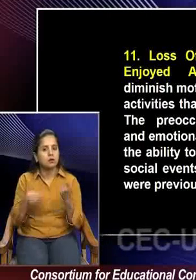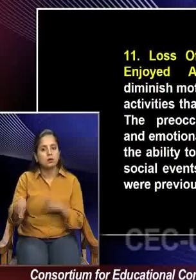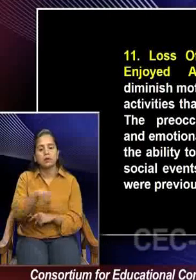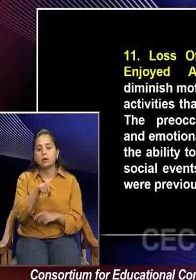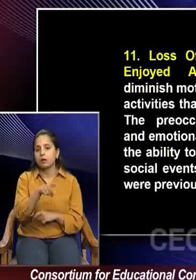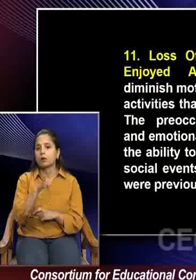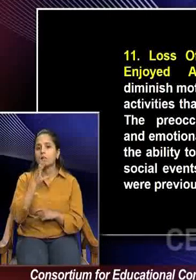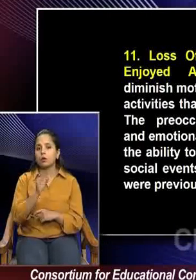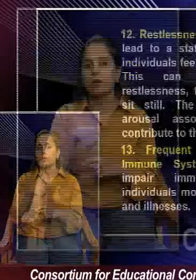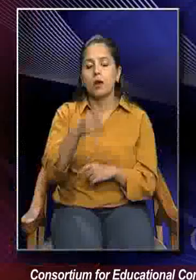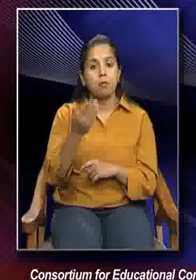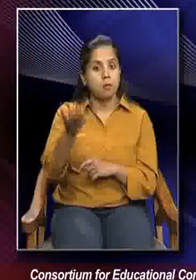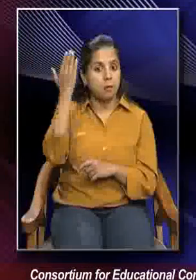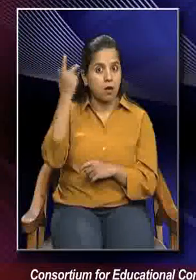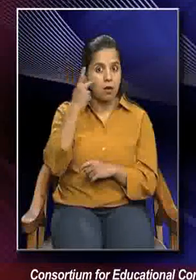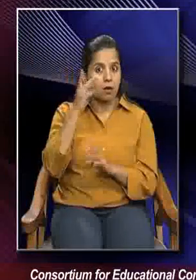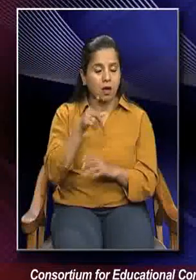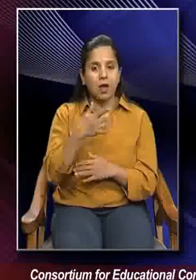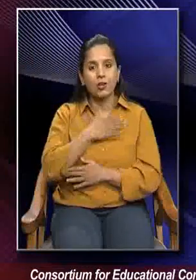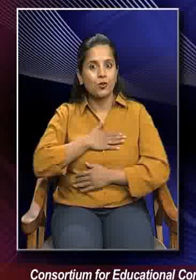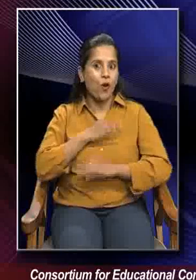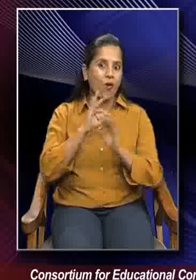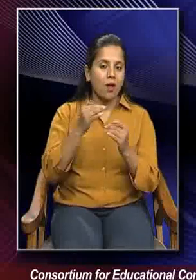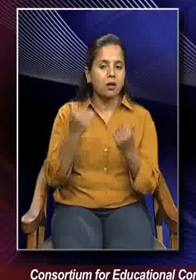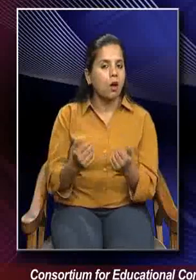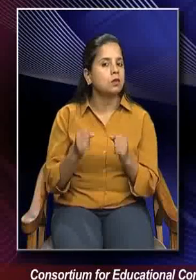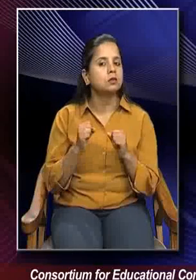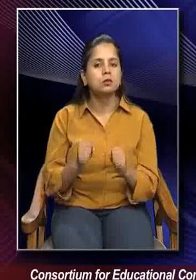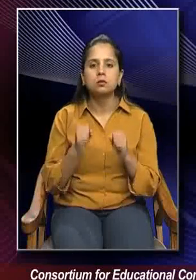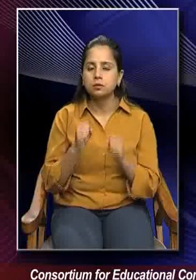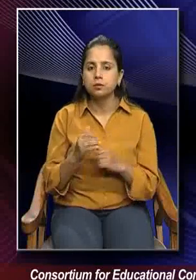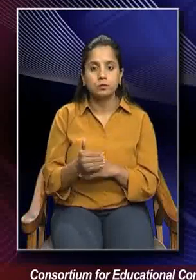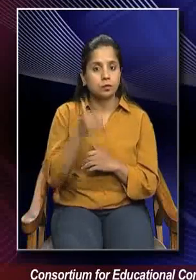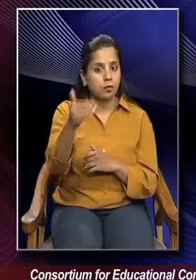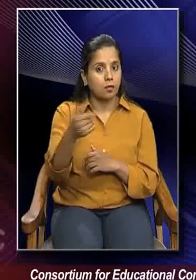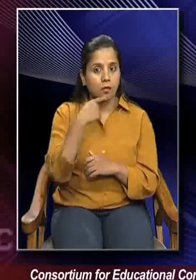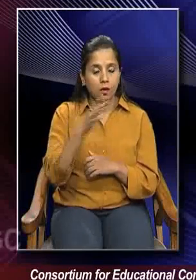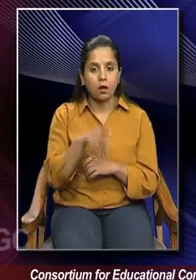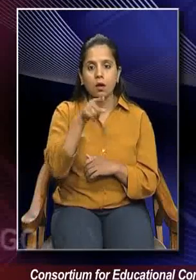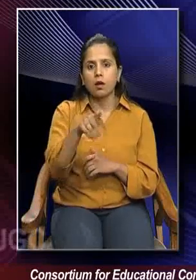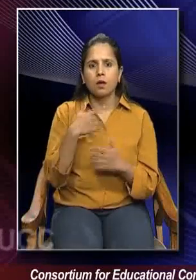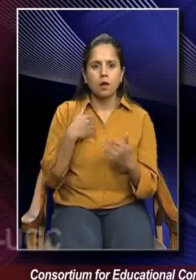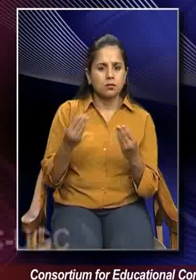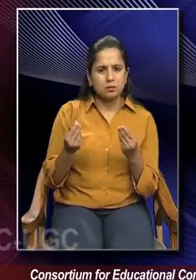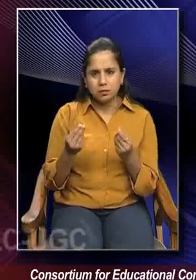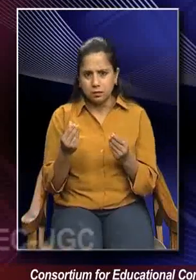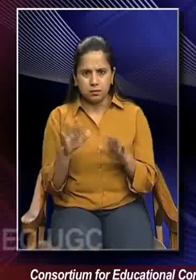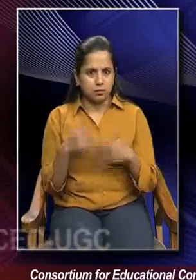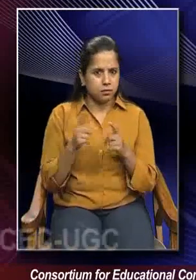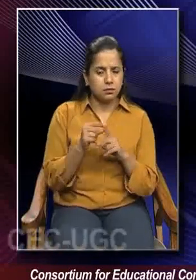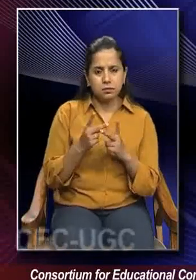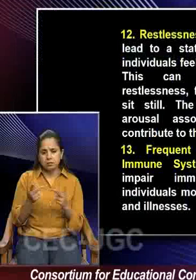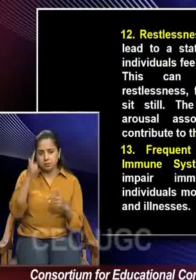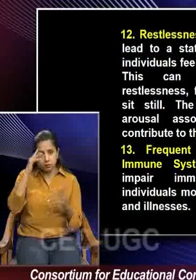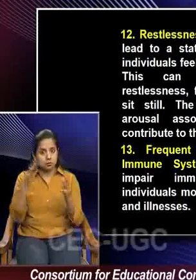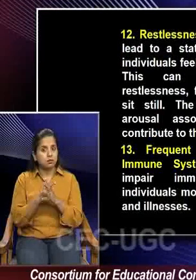were previously enjoyable. Next is your restlessness. Stress